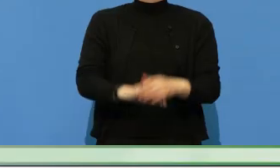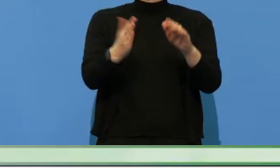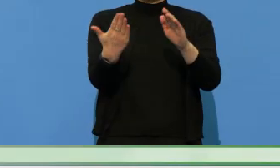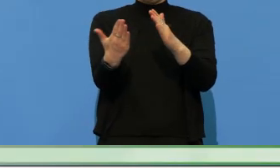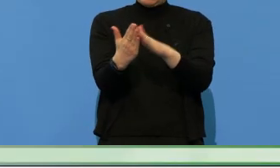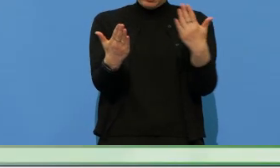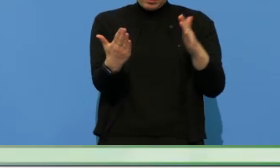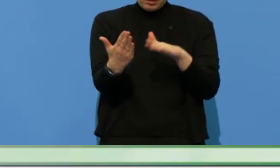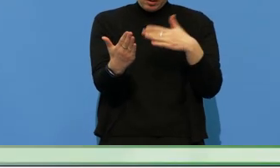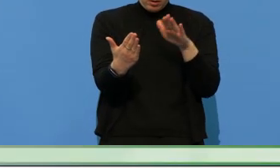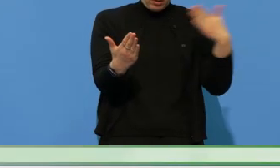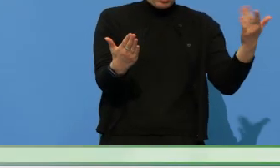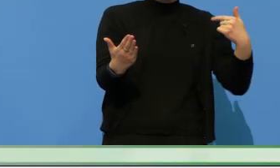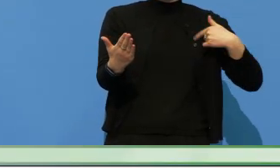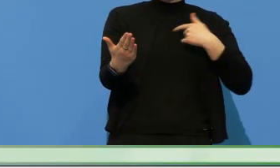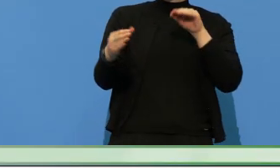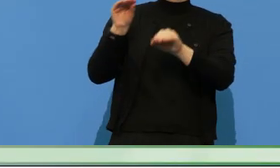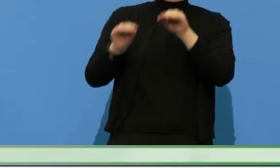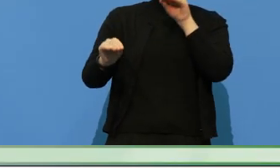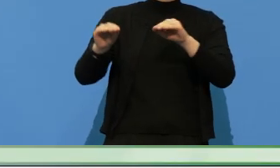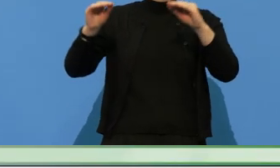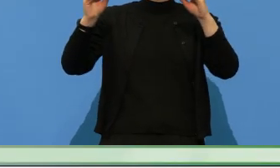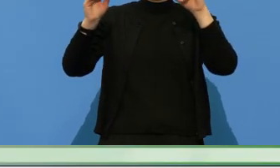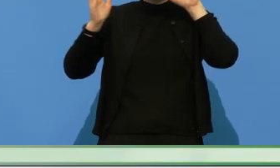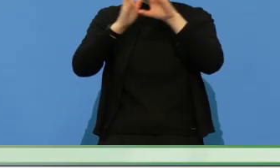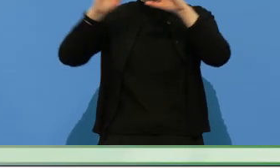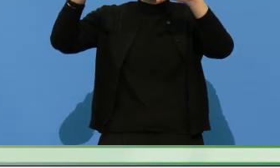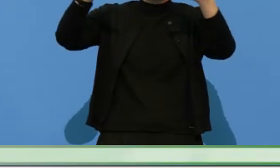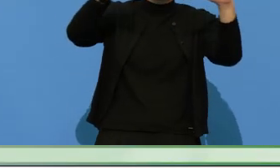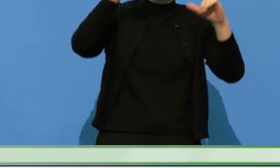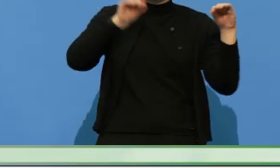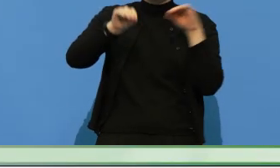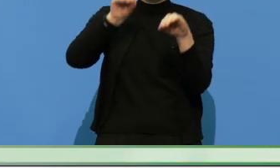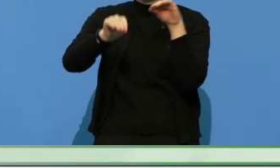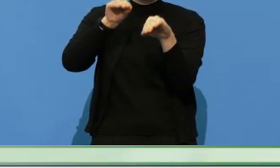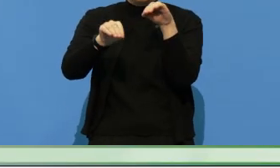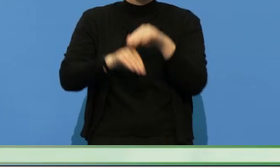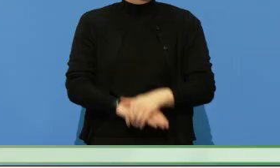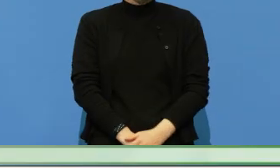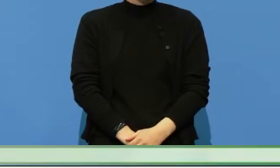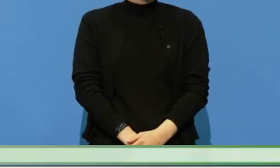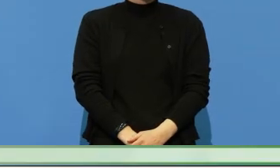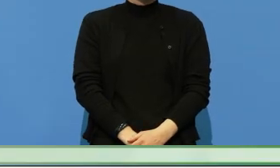for people who are dealing with architecture and design that it have to be